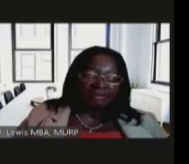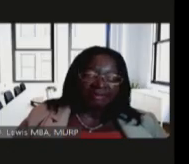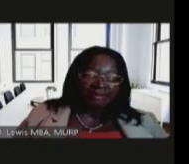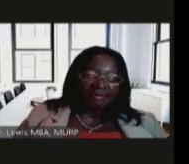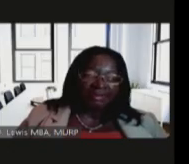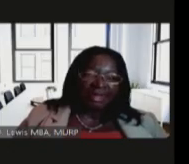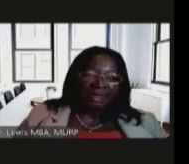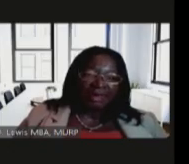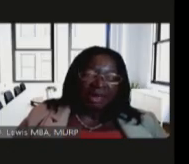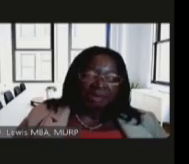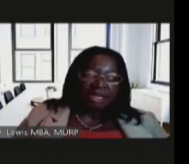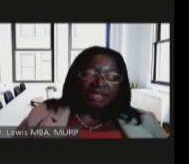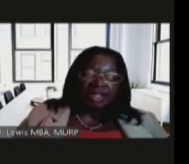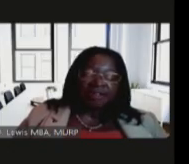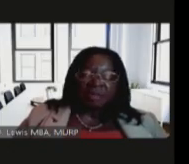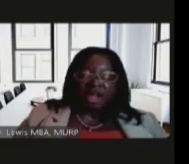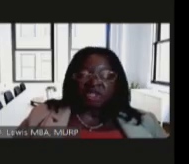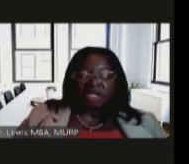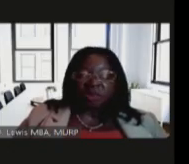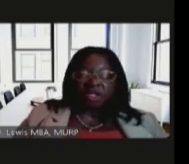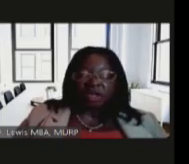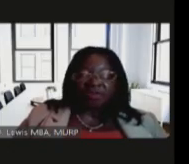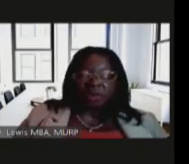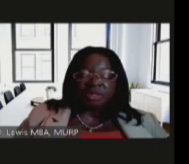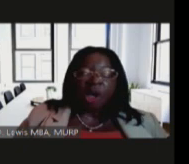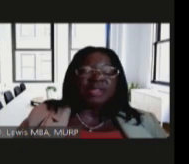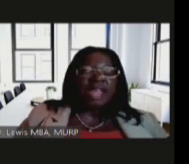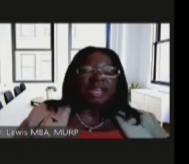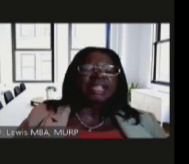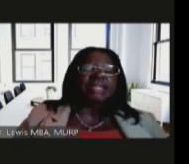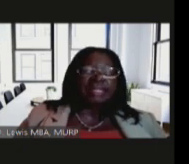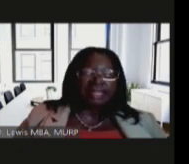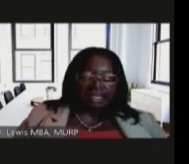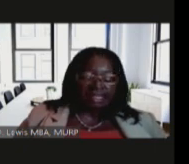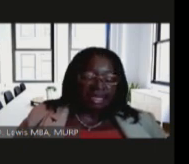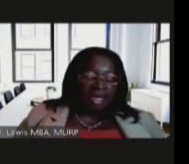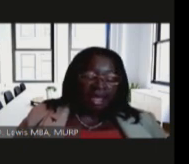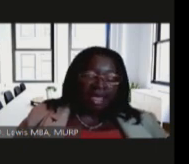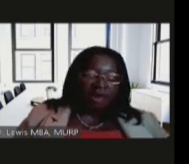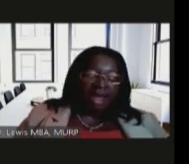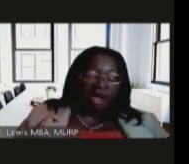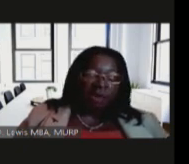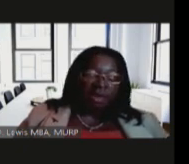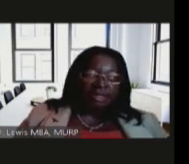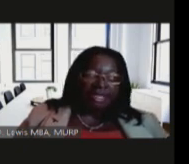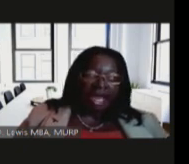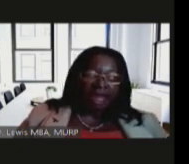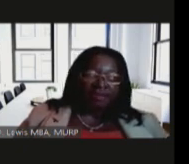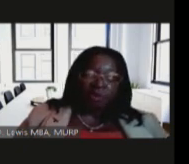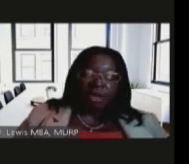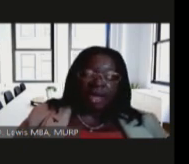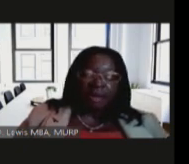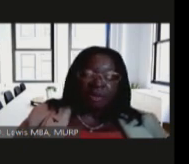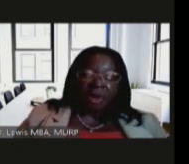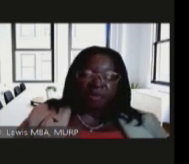community. Much of the information which confirms all data is listed here and was obtained